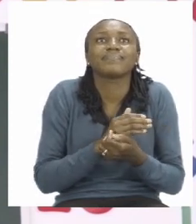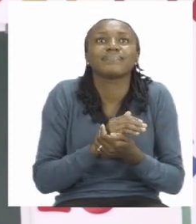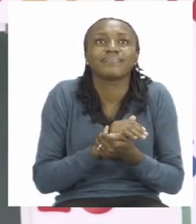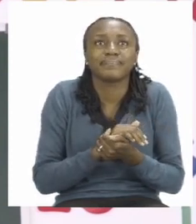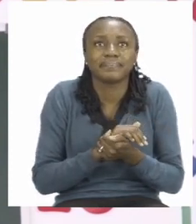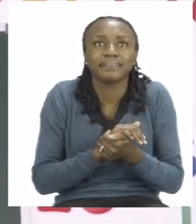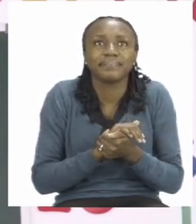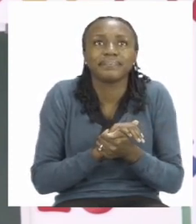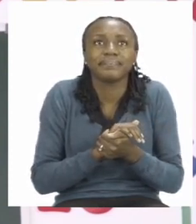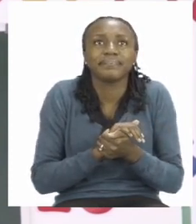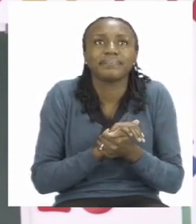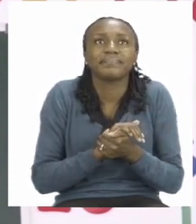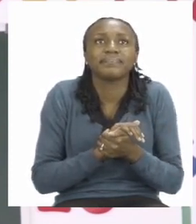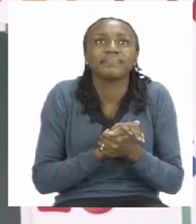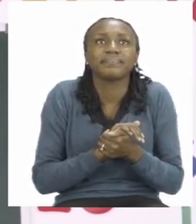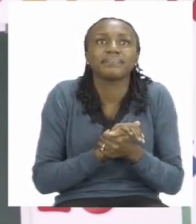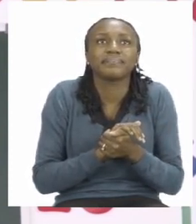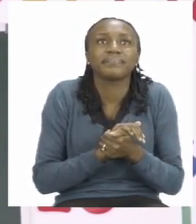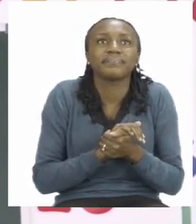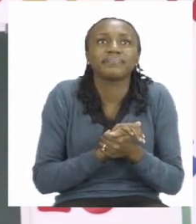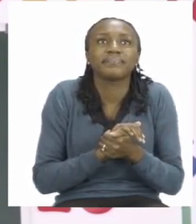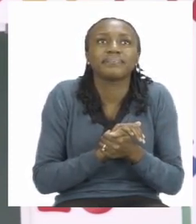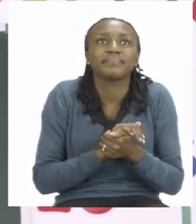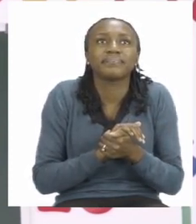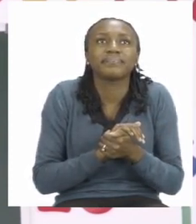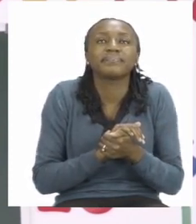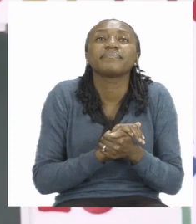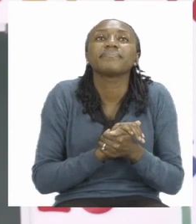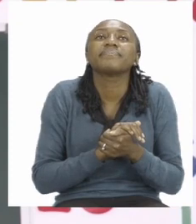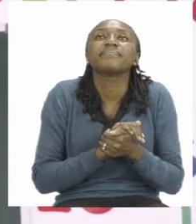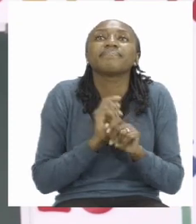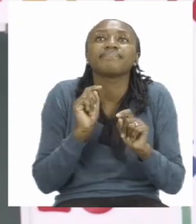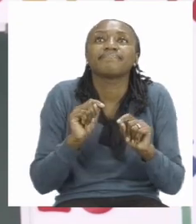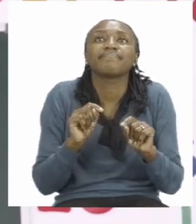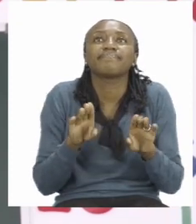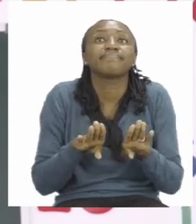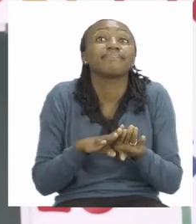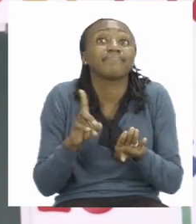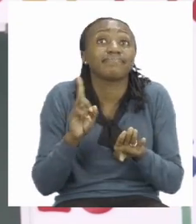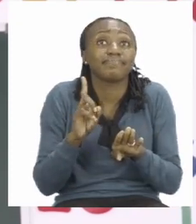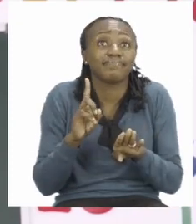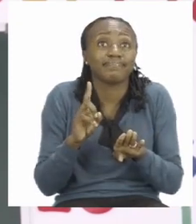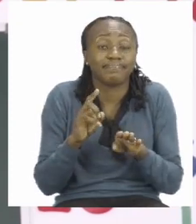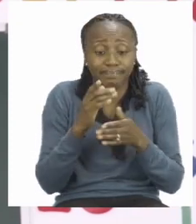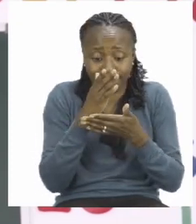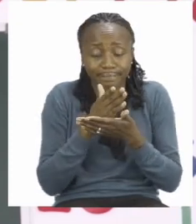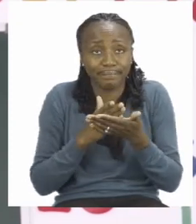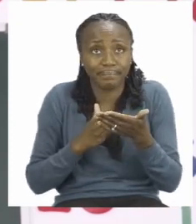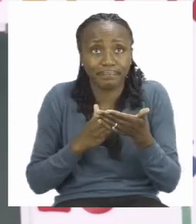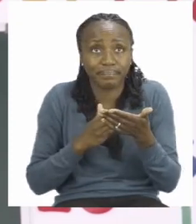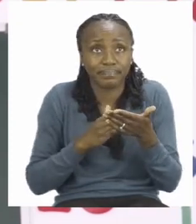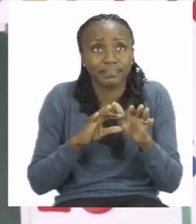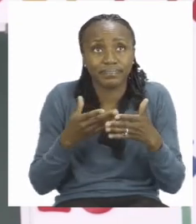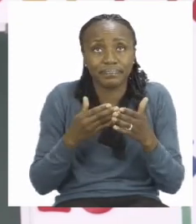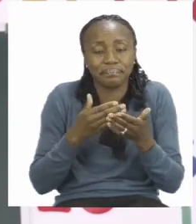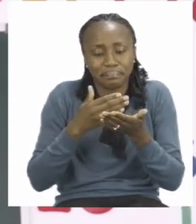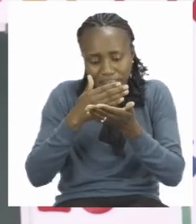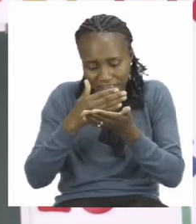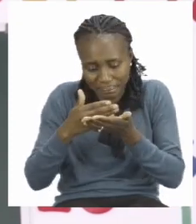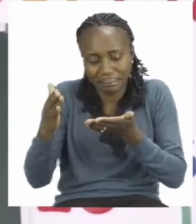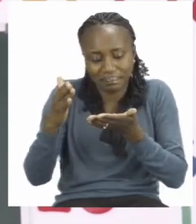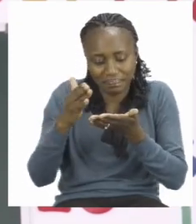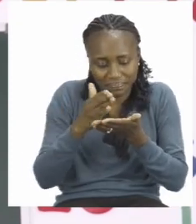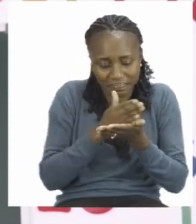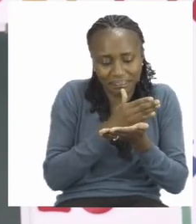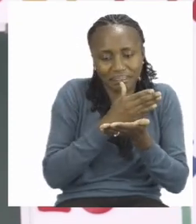have on the board. And then now we need to halve them by sharing